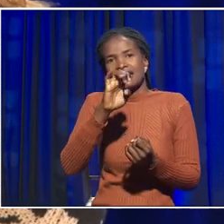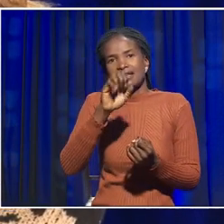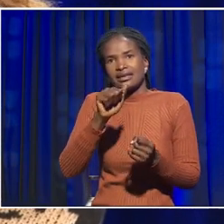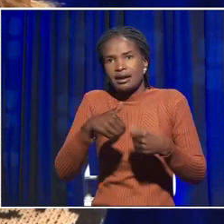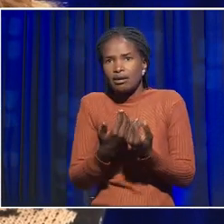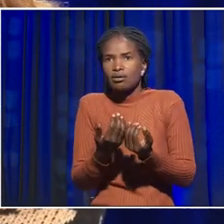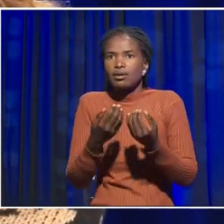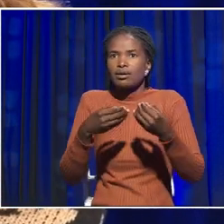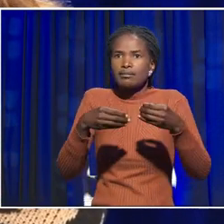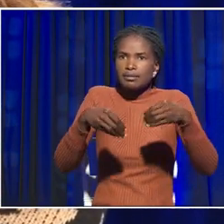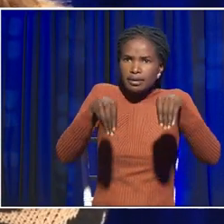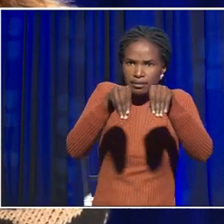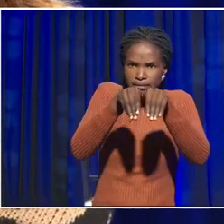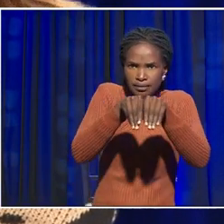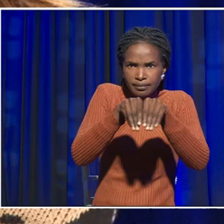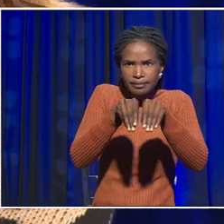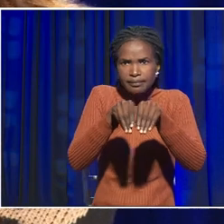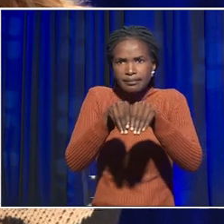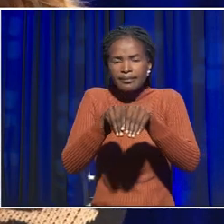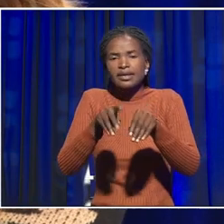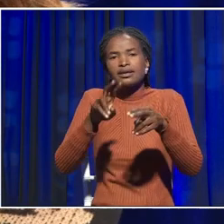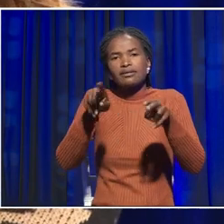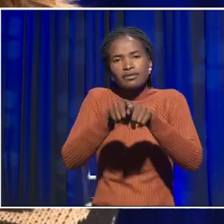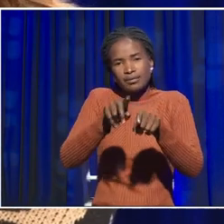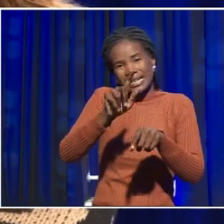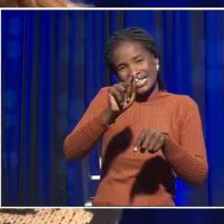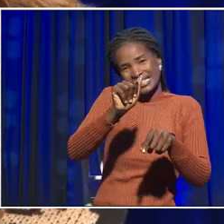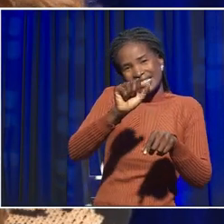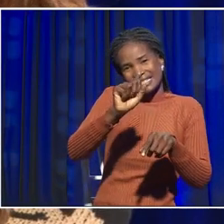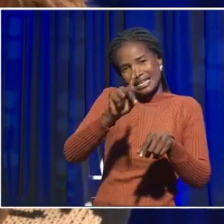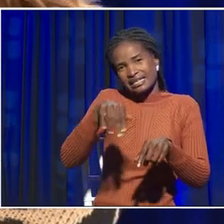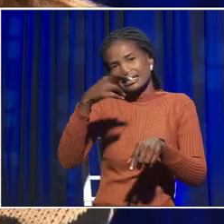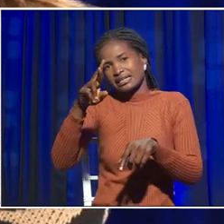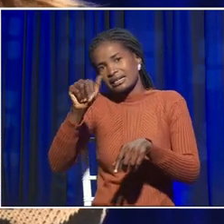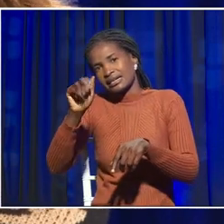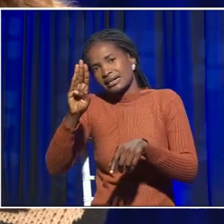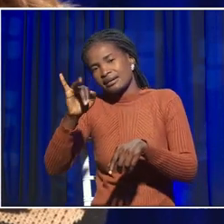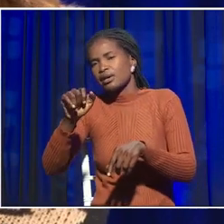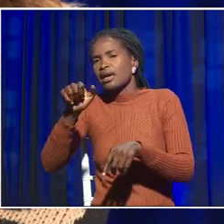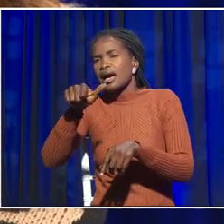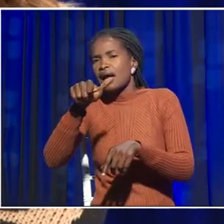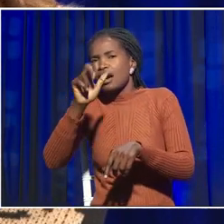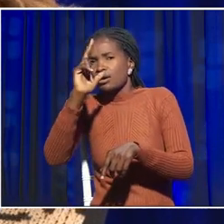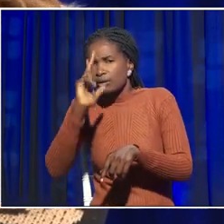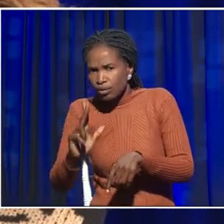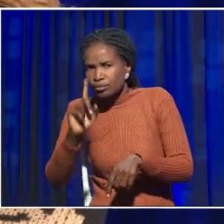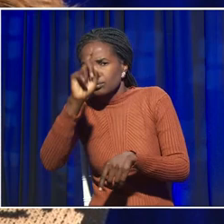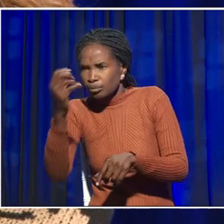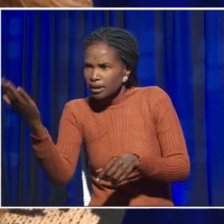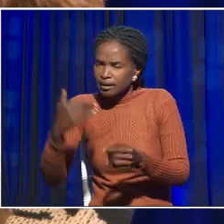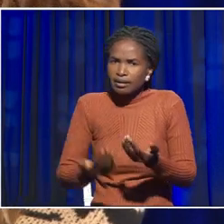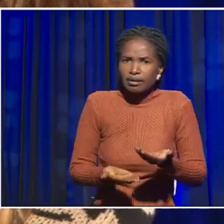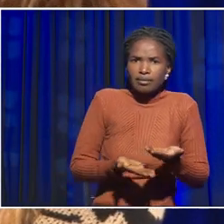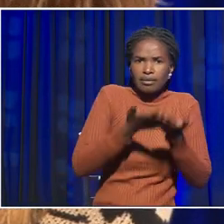put together this wardrobe? So actually with TaskRabbit, you can task somebody to come home and do it for you, which is brilliant. It's really